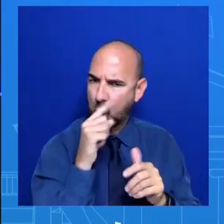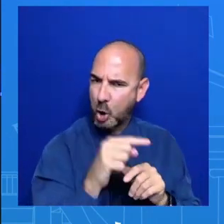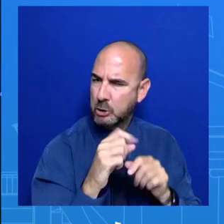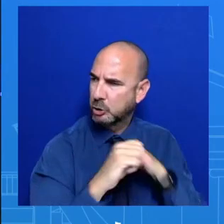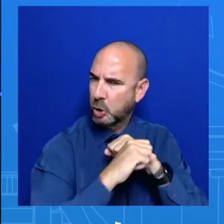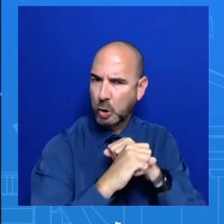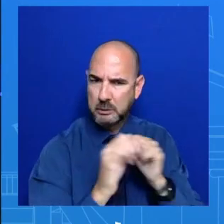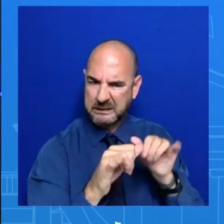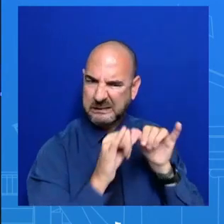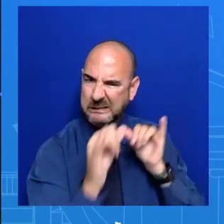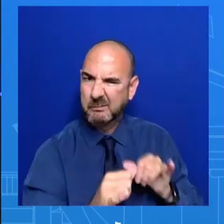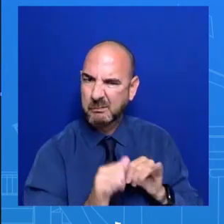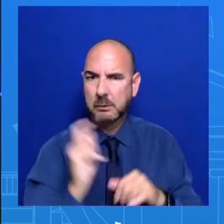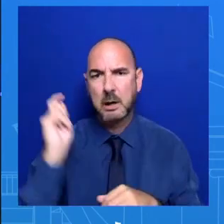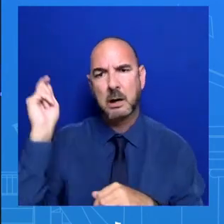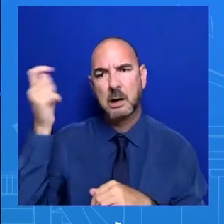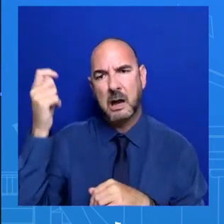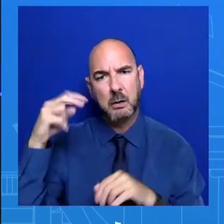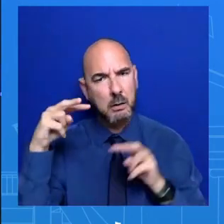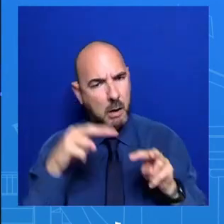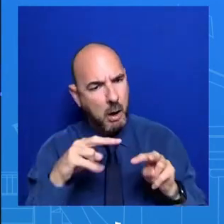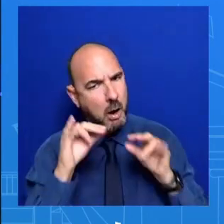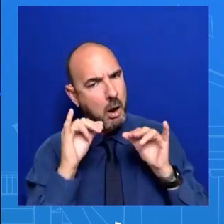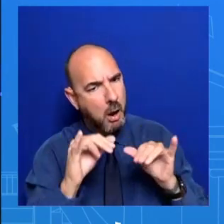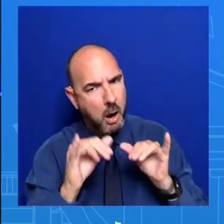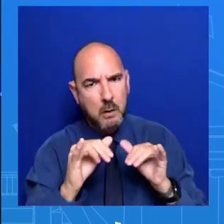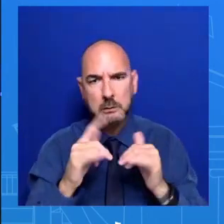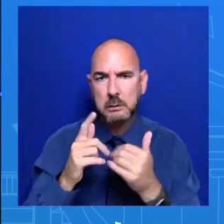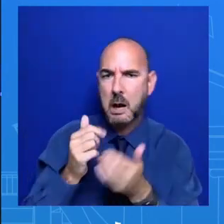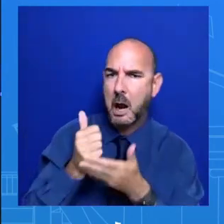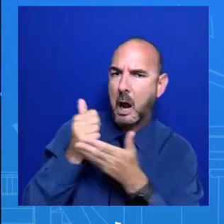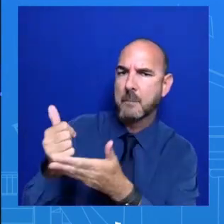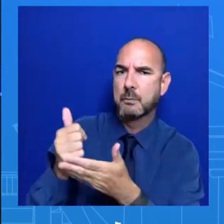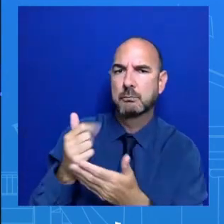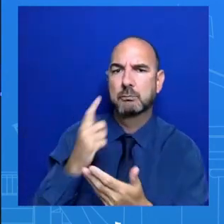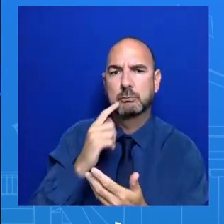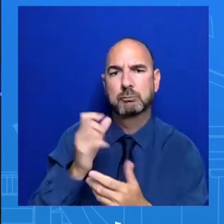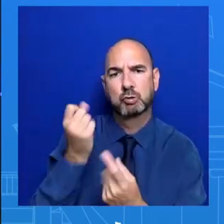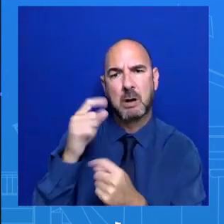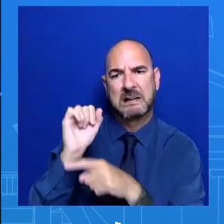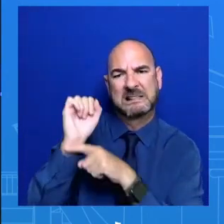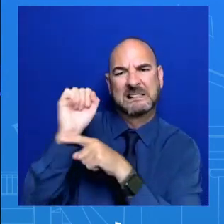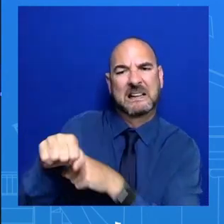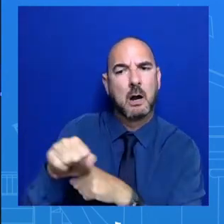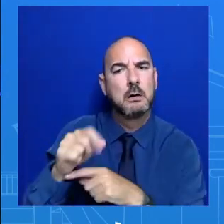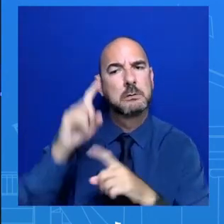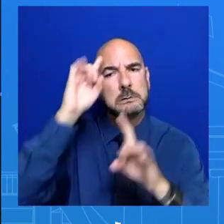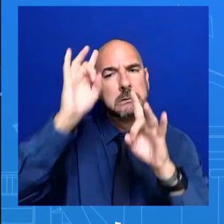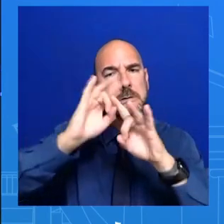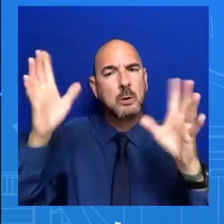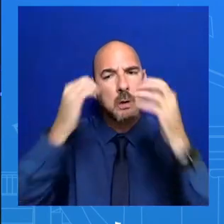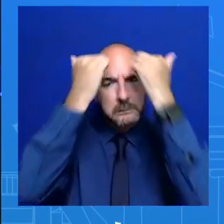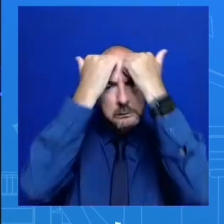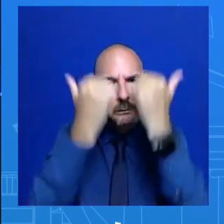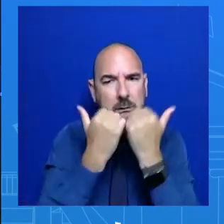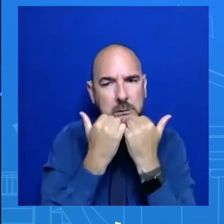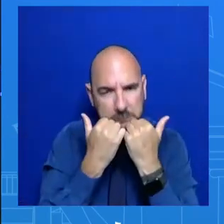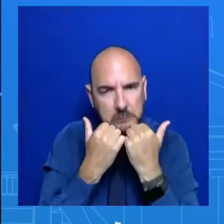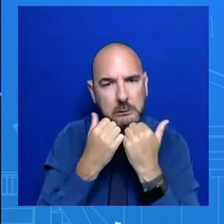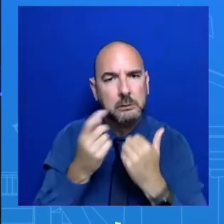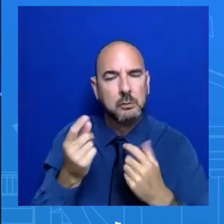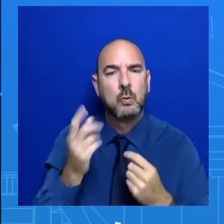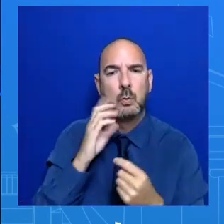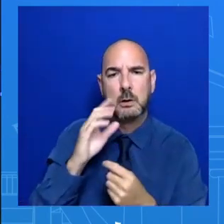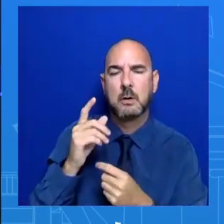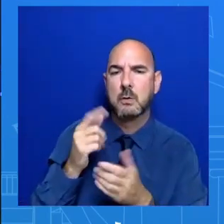efforts to defeat al-Shabaab and other terrorist organizations. And you can expect further announcements over the course of the visit that enhance our